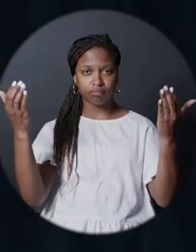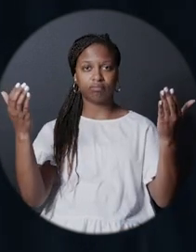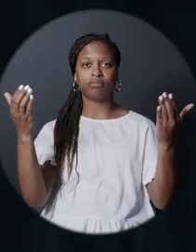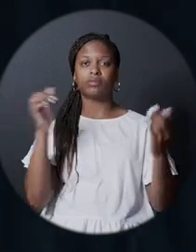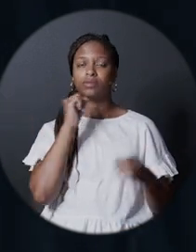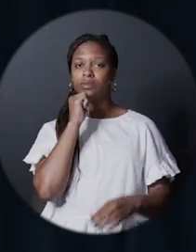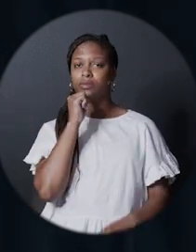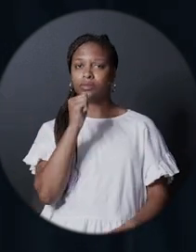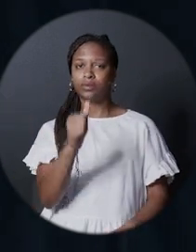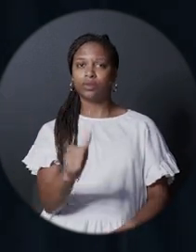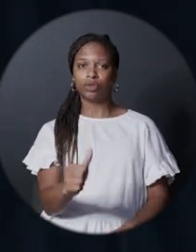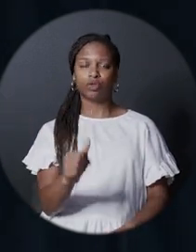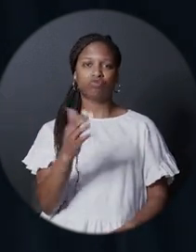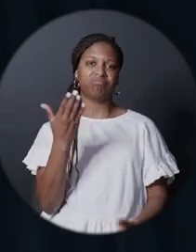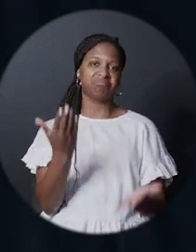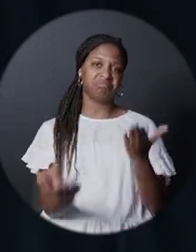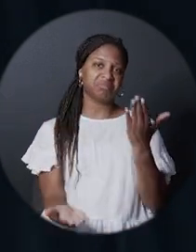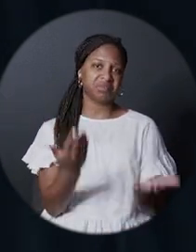to shout.